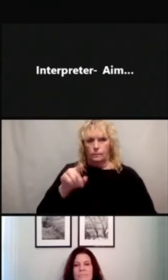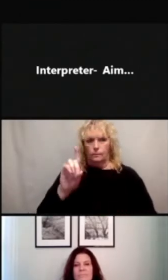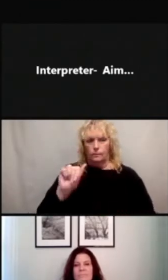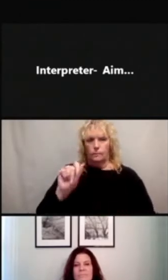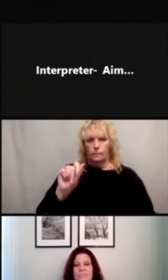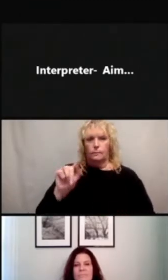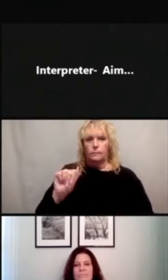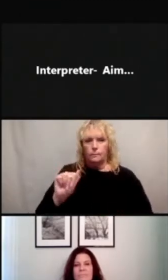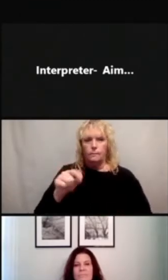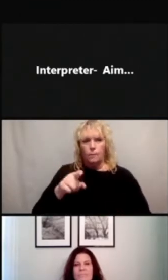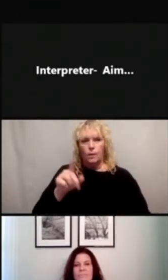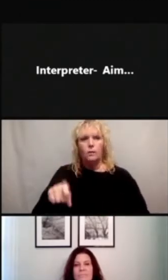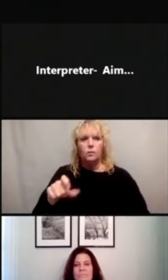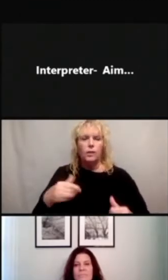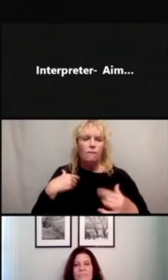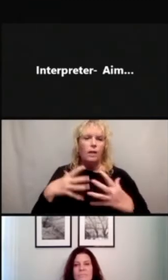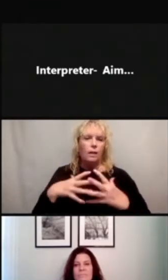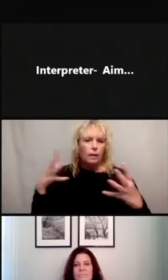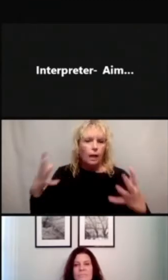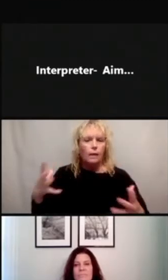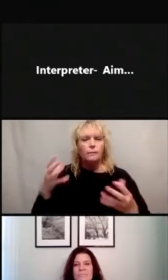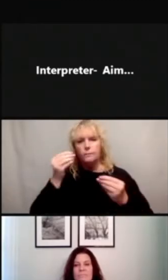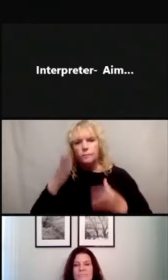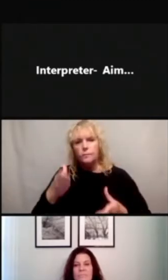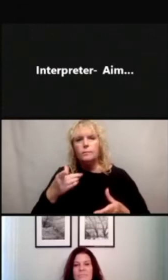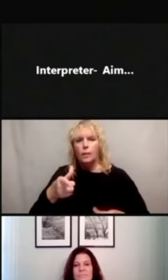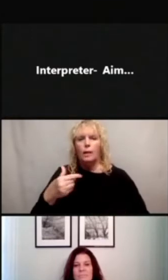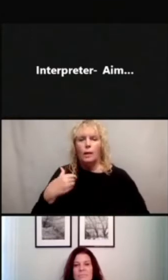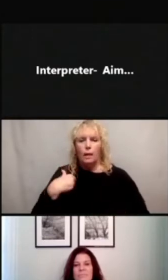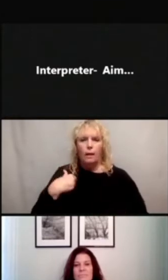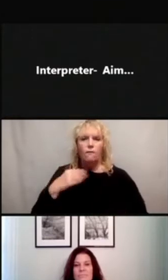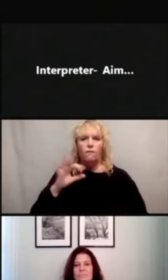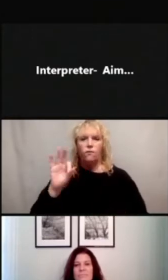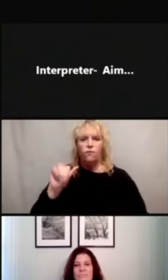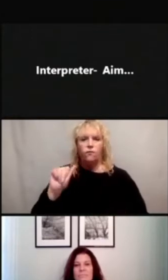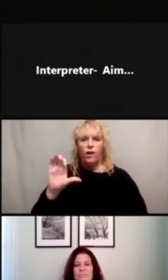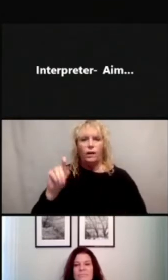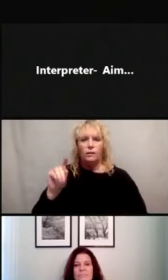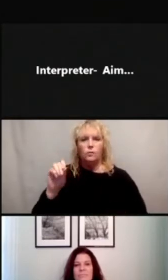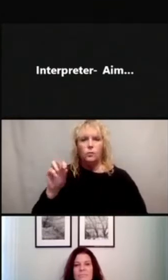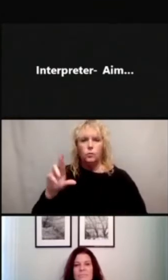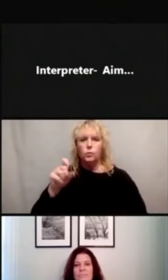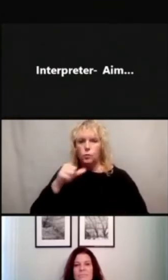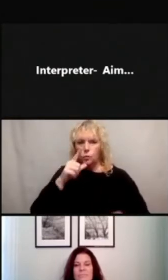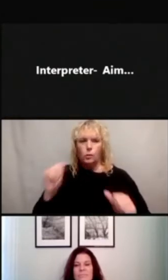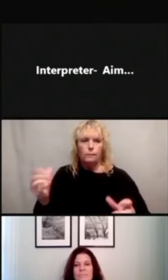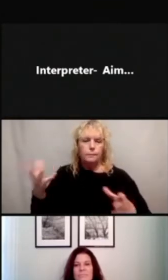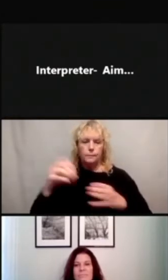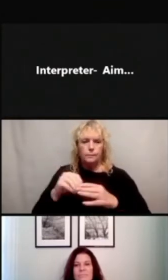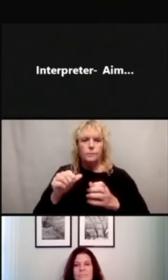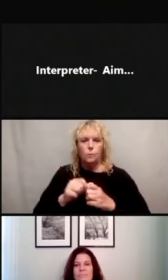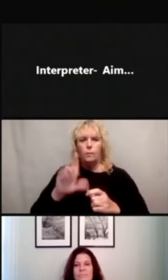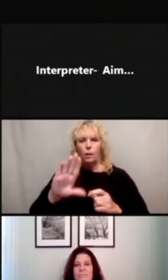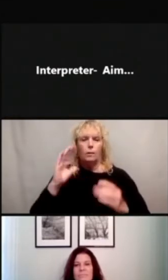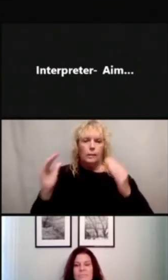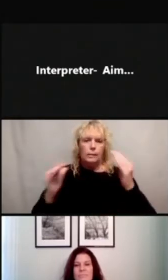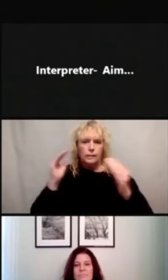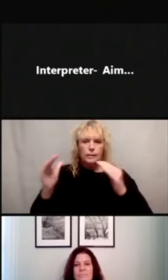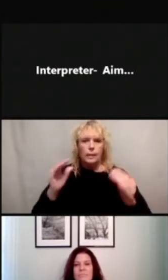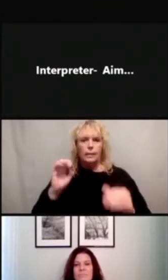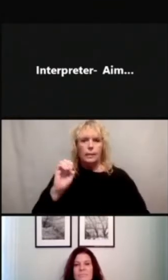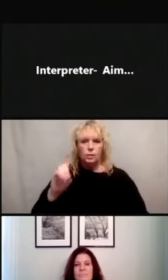demographic indicators or factors that come into play when we're working with adult education and literacy